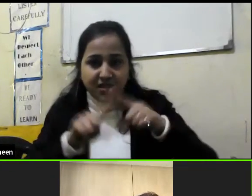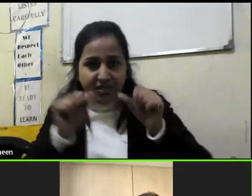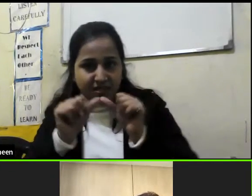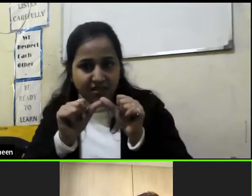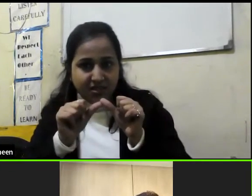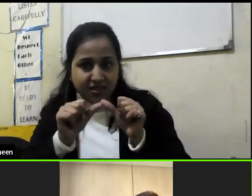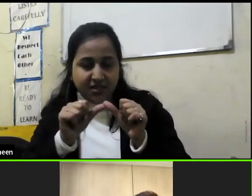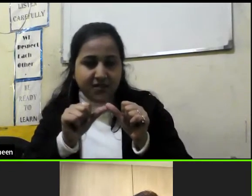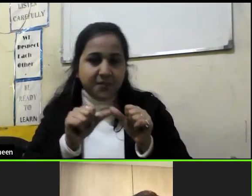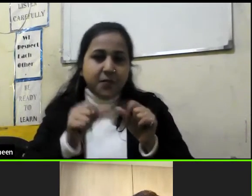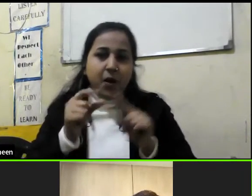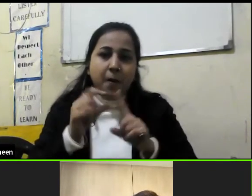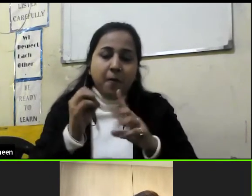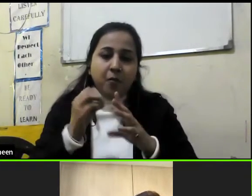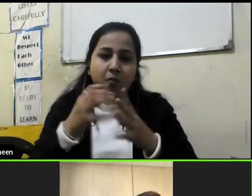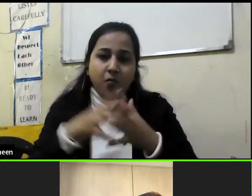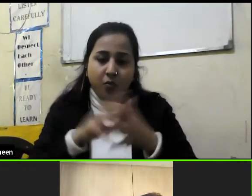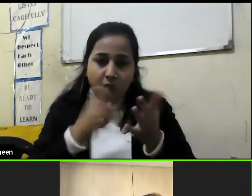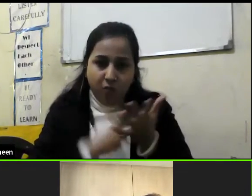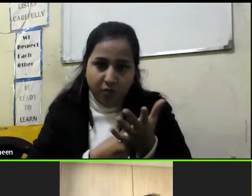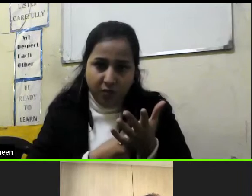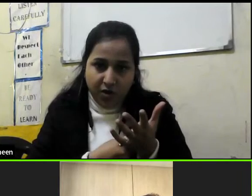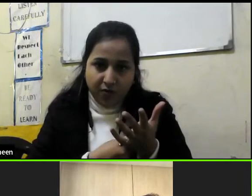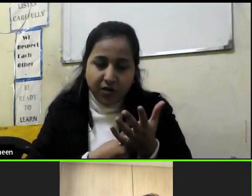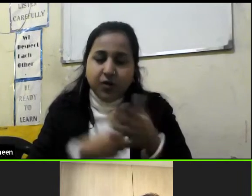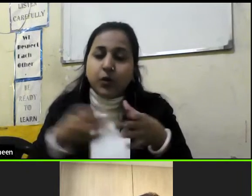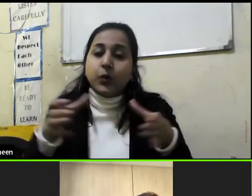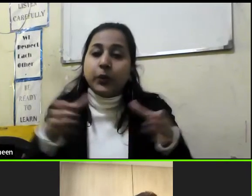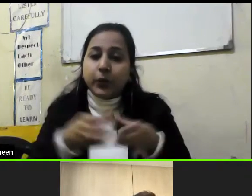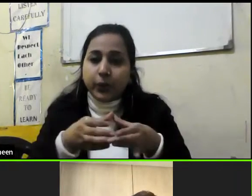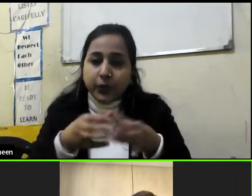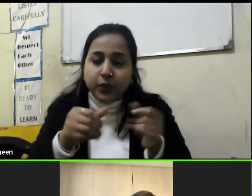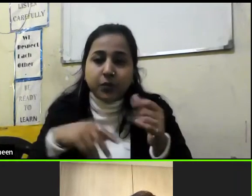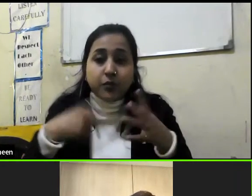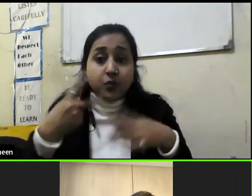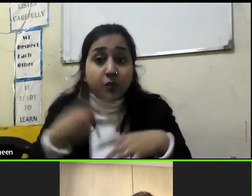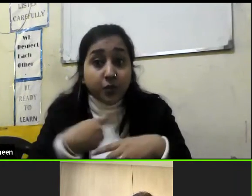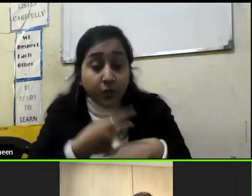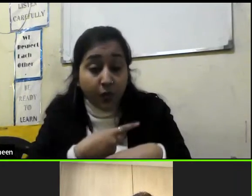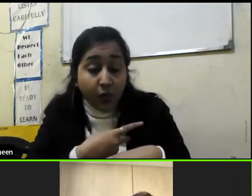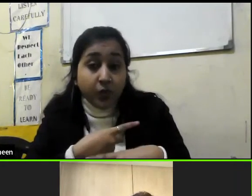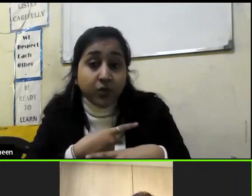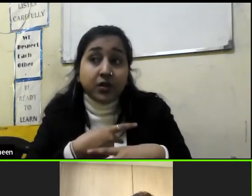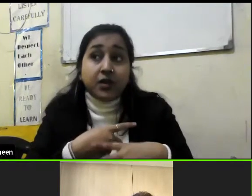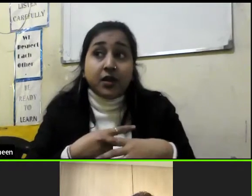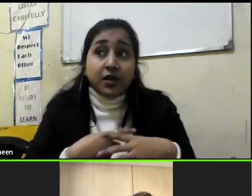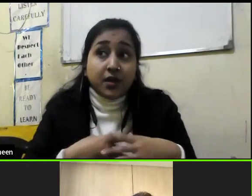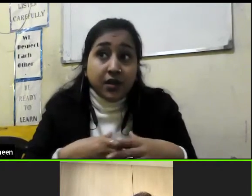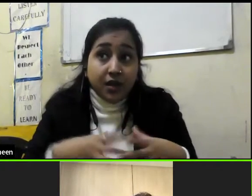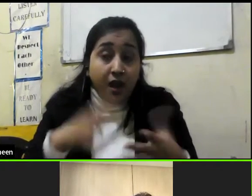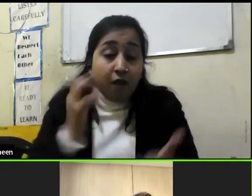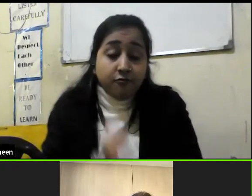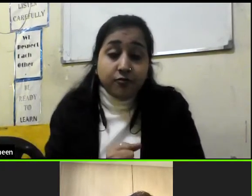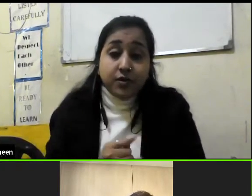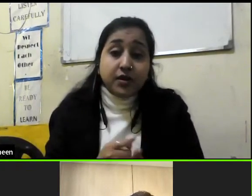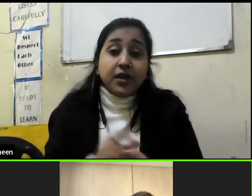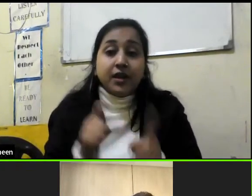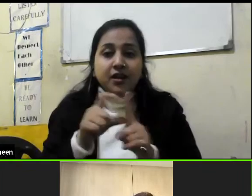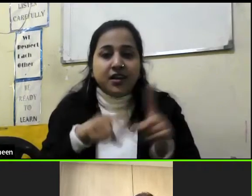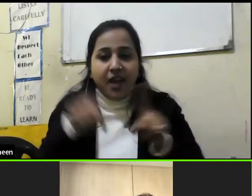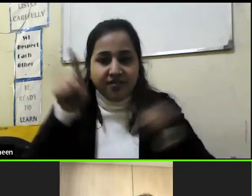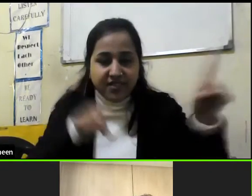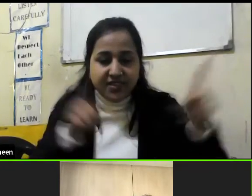joint venture between Tata Power and Power Grid, and both the parent companies are committed towards diversity and